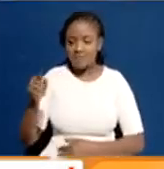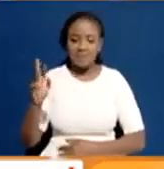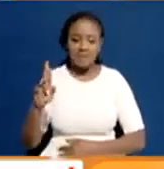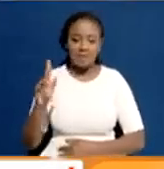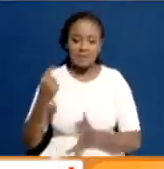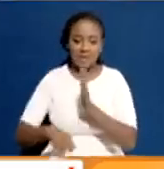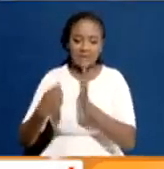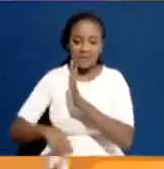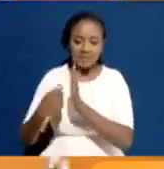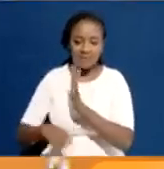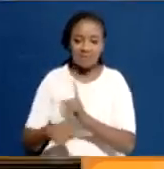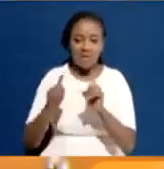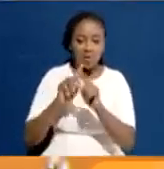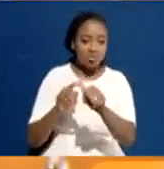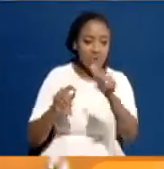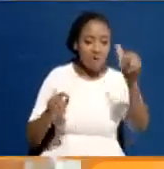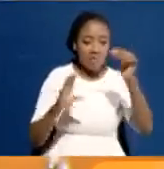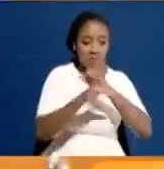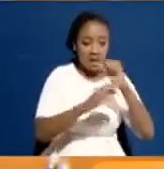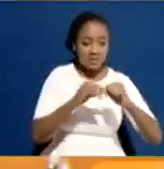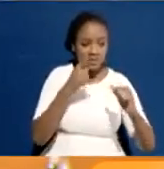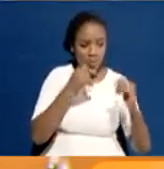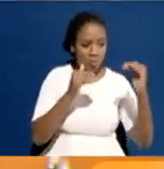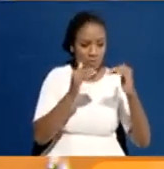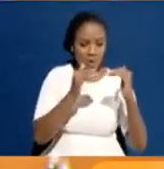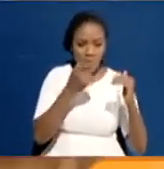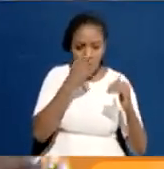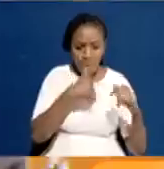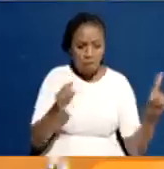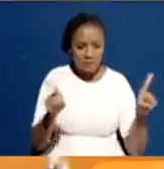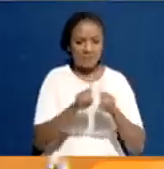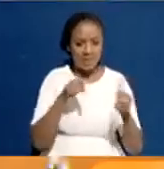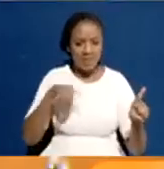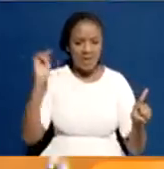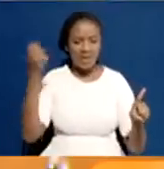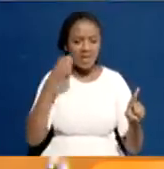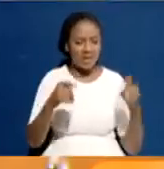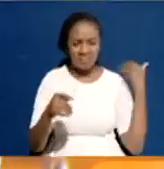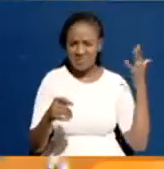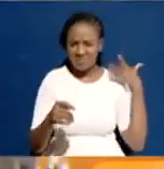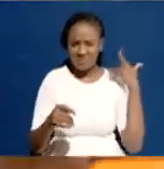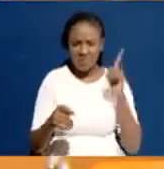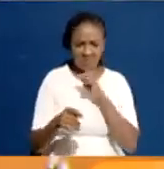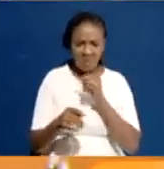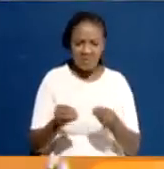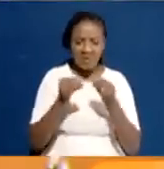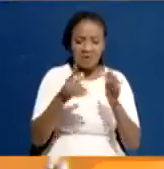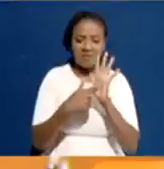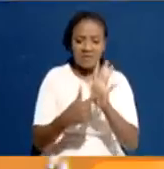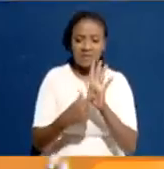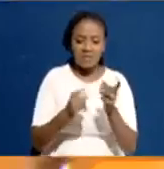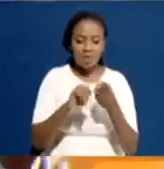Countries who are peers to Kenya, I remember giving examples of, you know, South